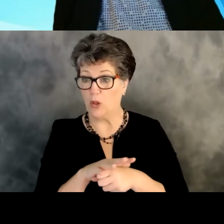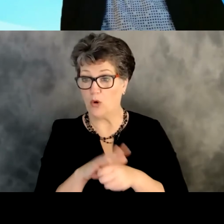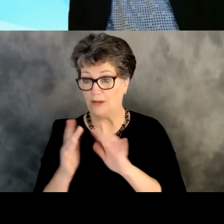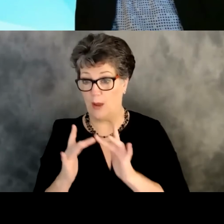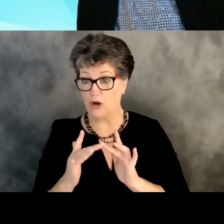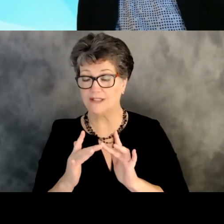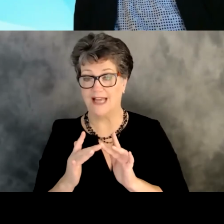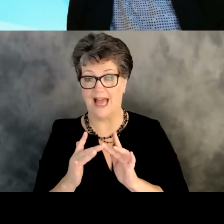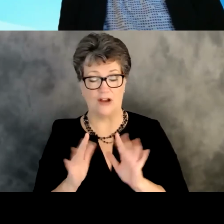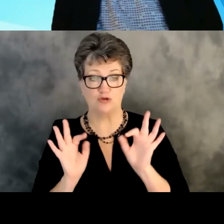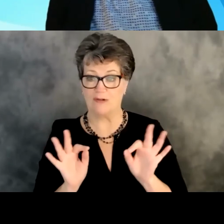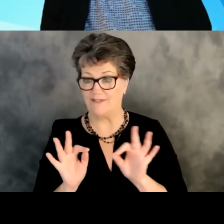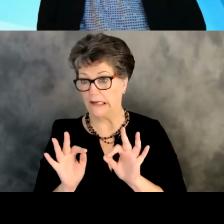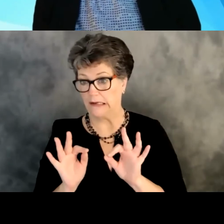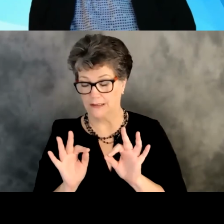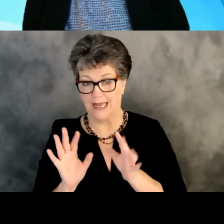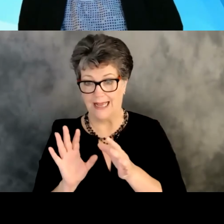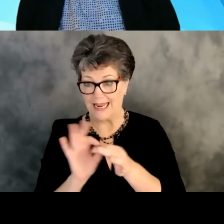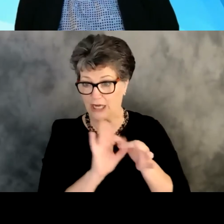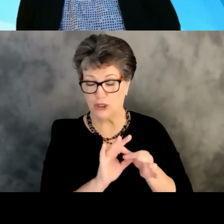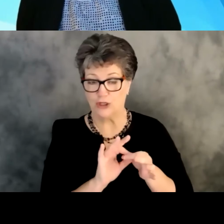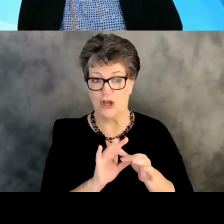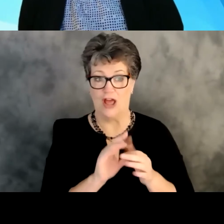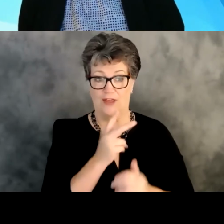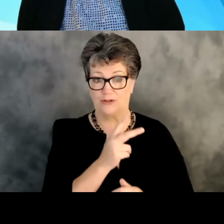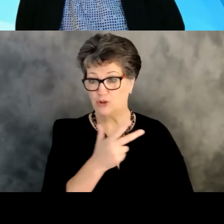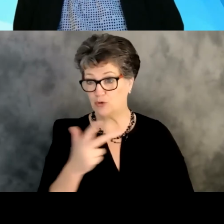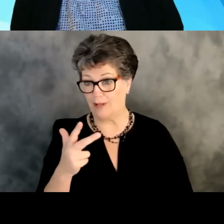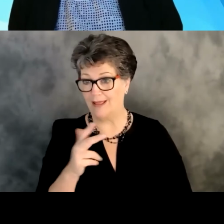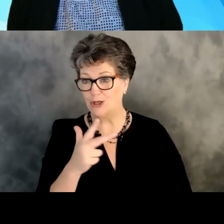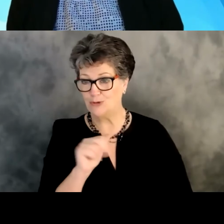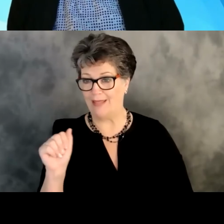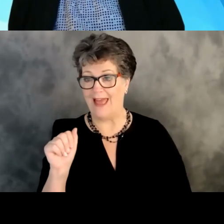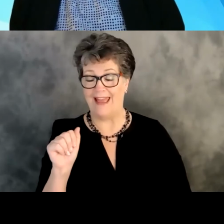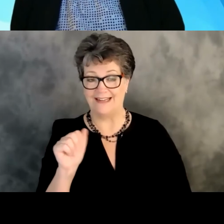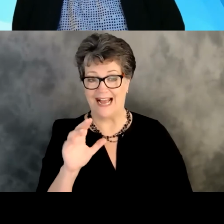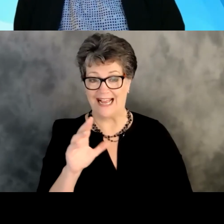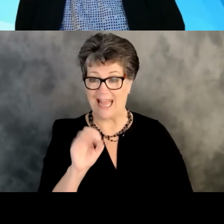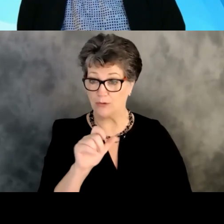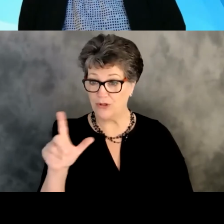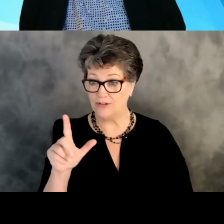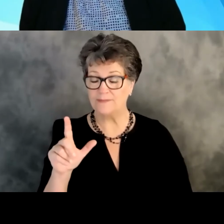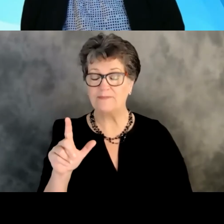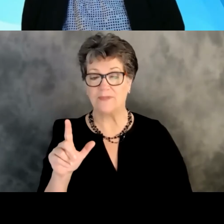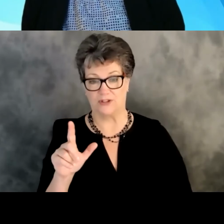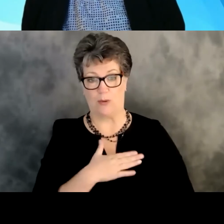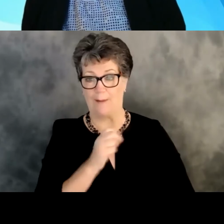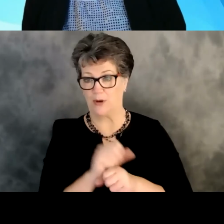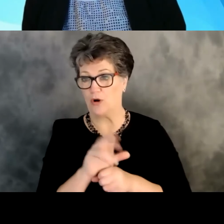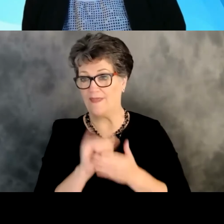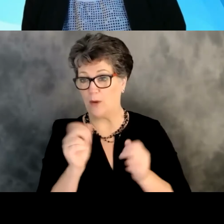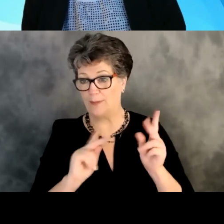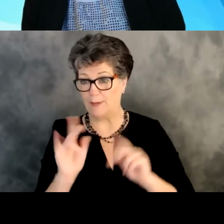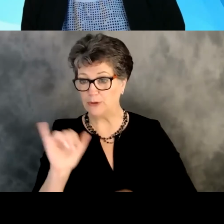terrific networks, including the AAA councils with consumers that we'd like to hear from. So we're happy to work on that with people as